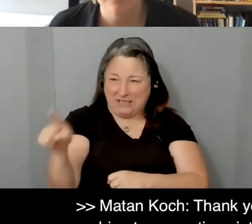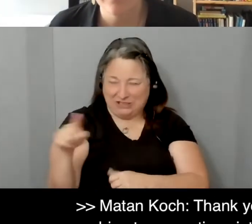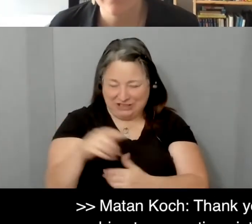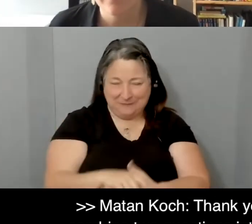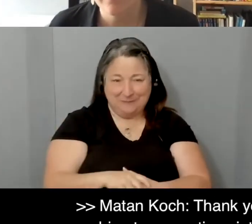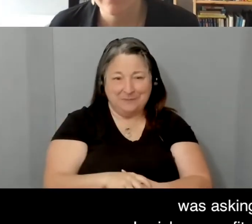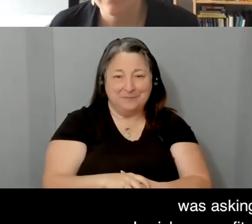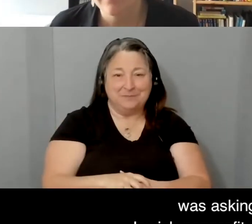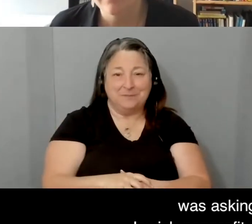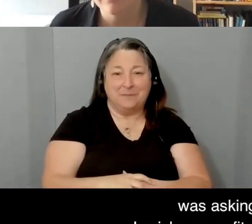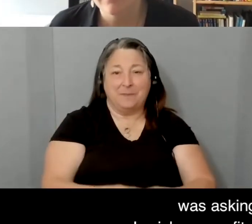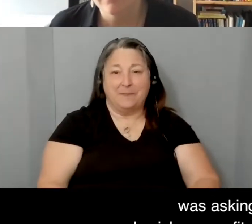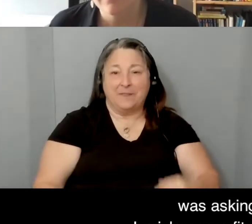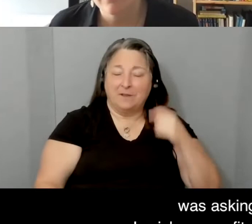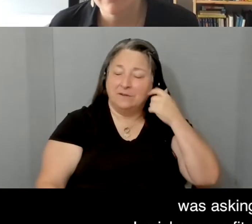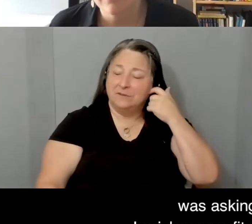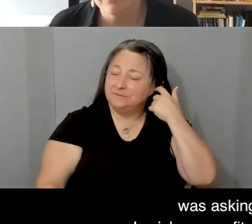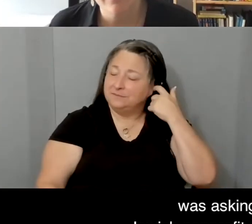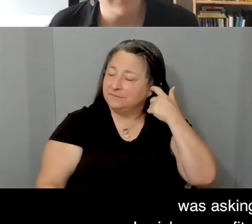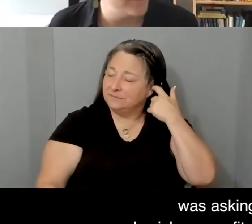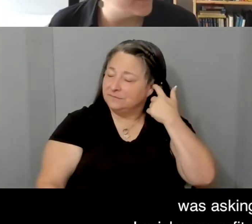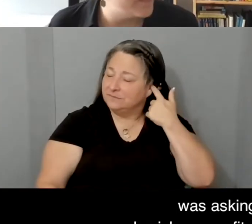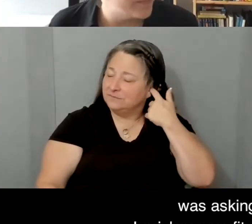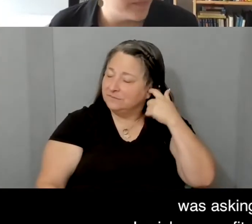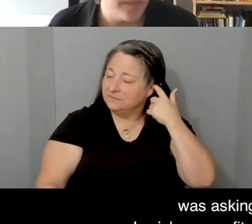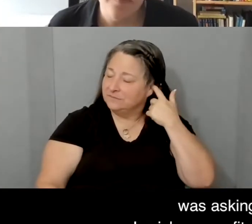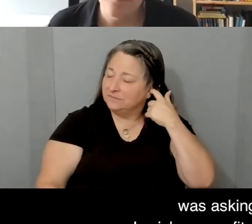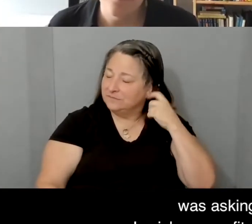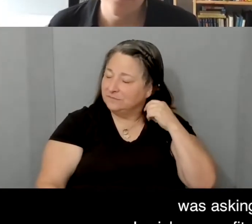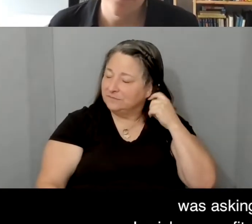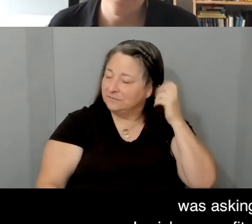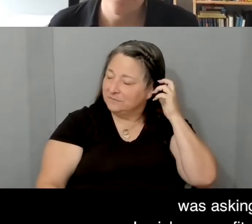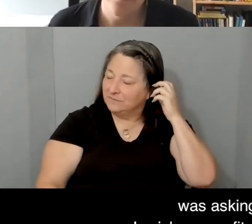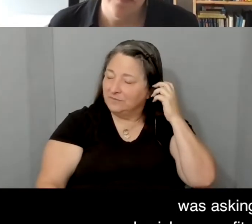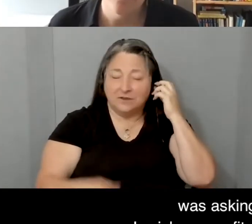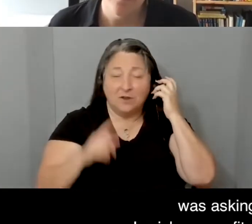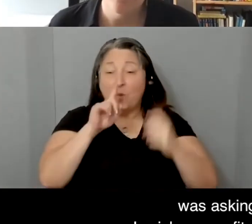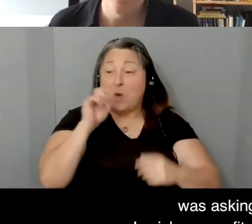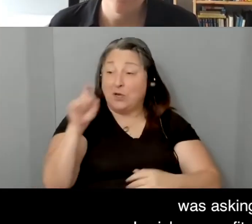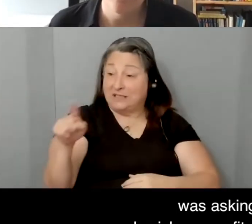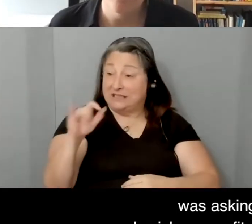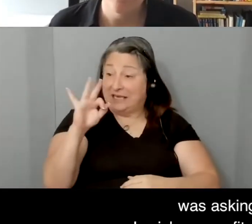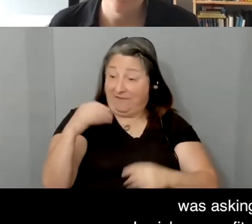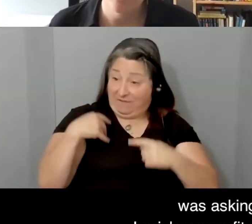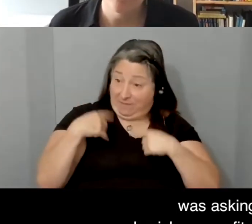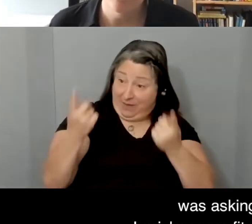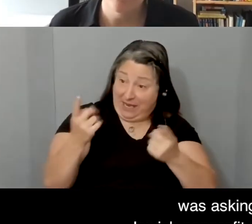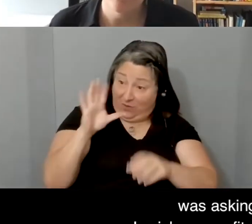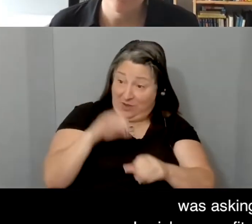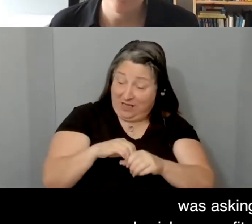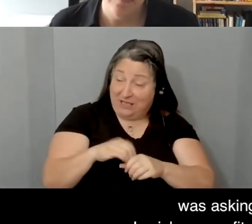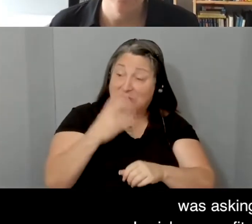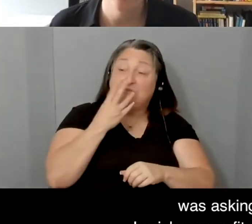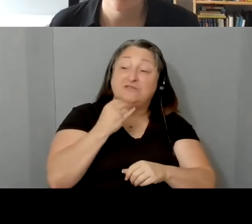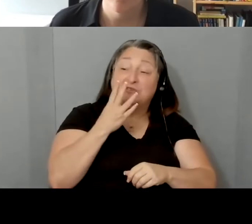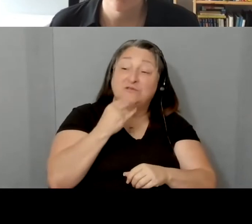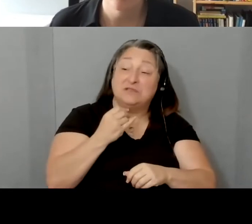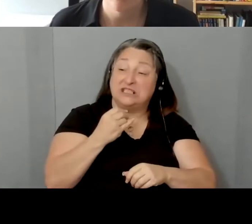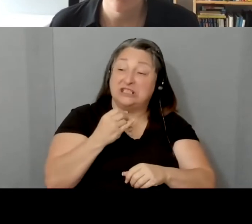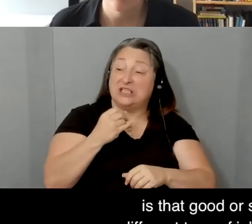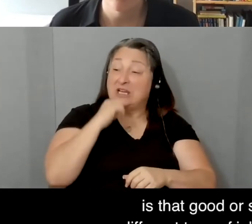one question was asking if you've been in the Jewish nonprofit space for, say, 10 plus